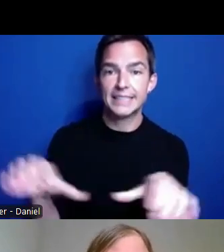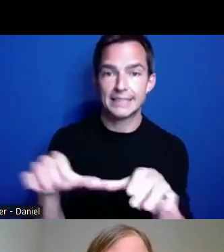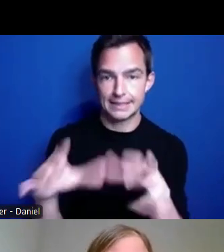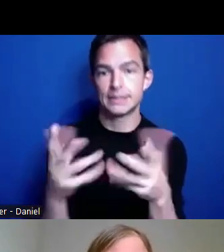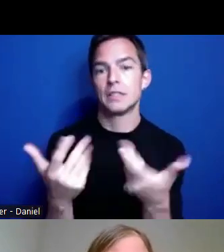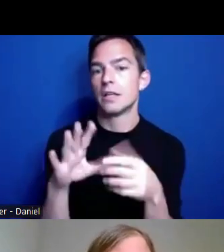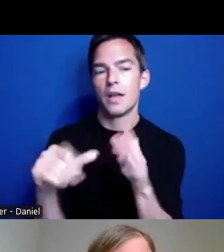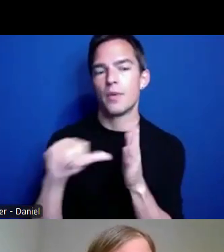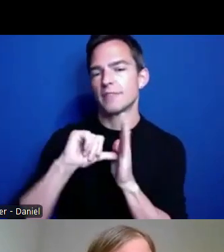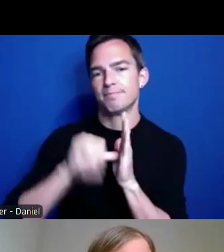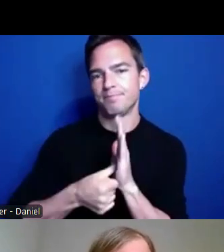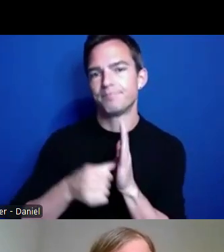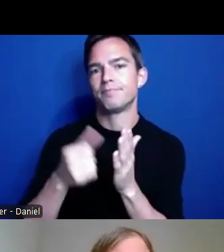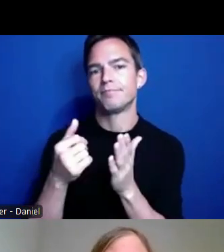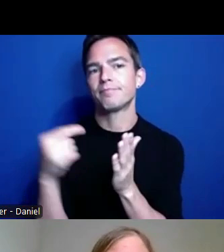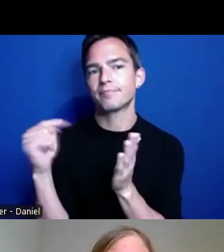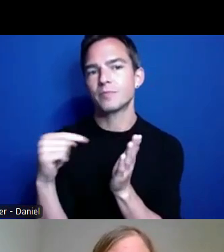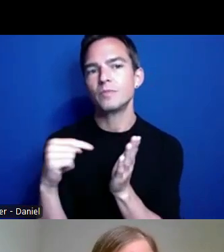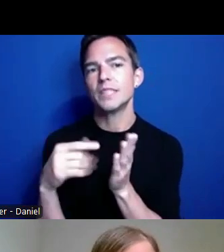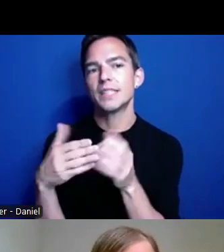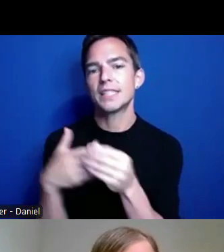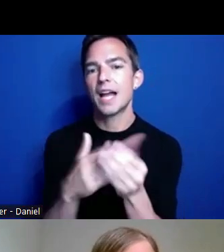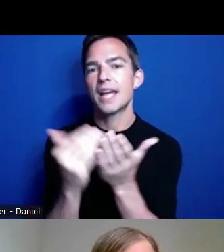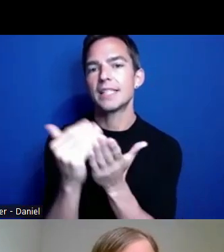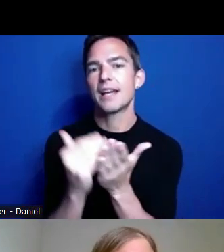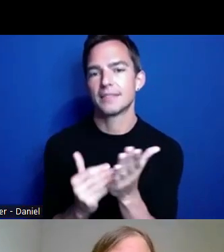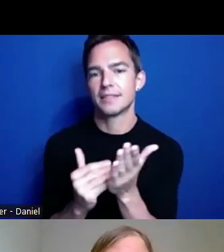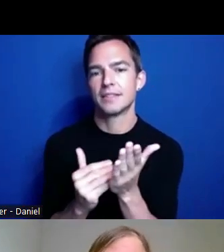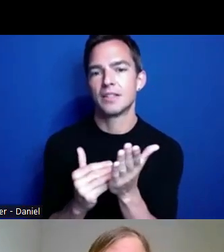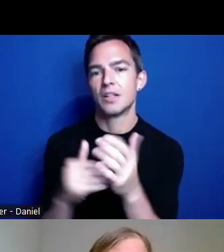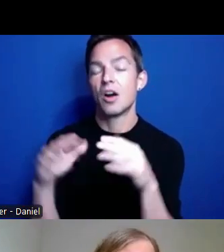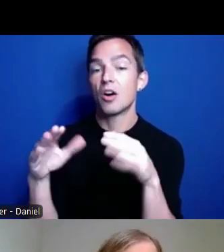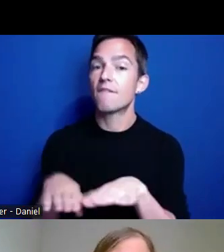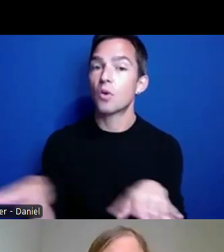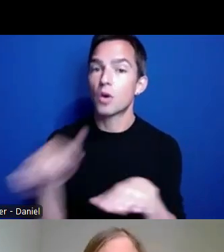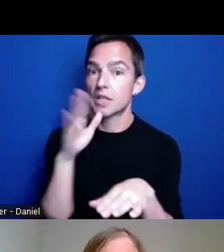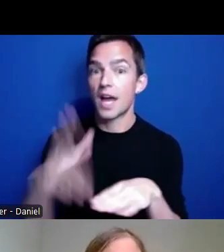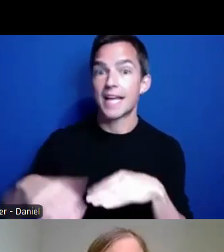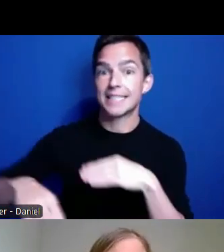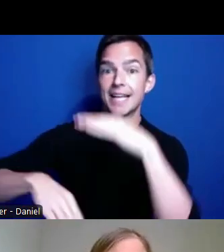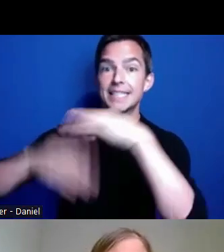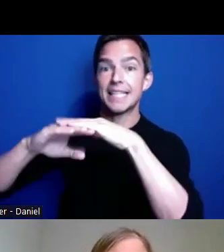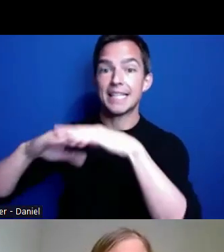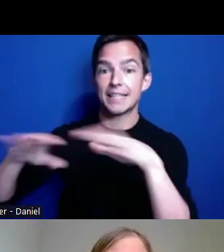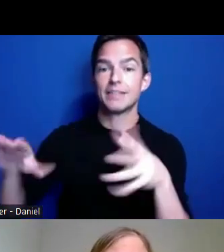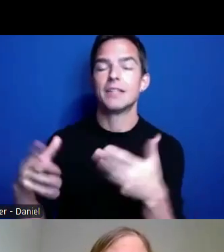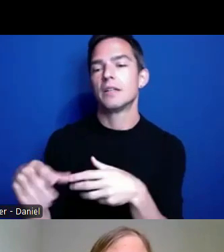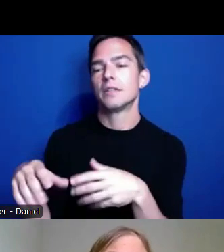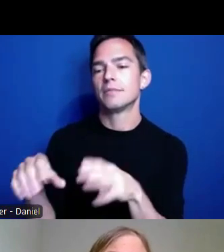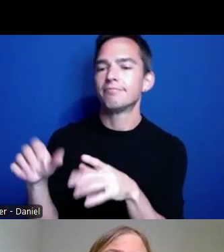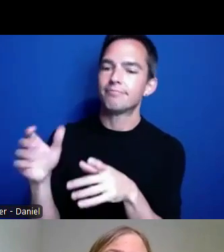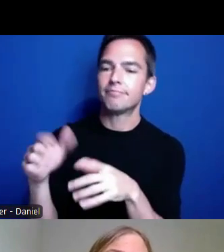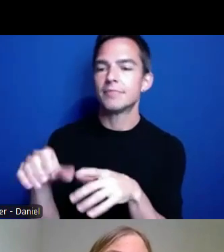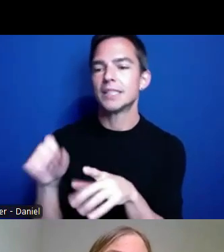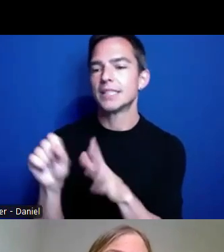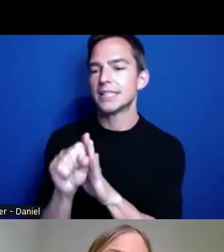highlight what SAMHSA had given in terms of the guidelines are a floor, not a ceiling. The input from states and from other engaged folks is helpful, but